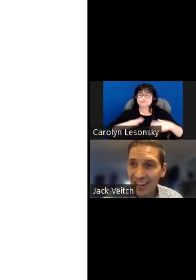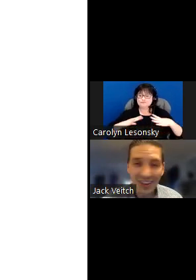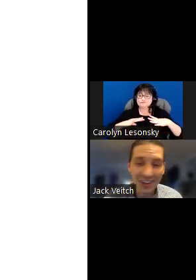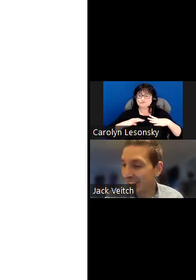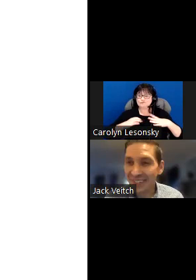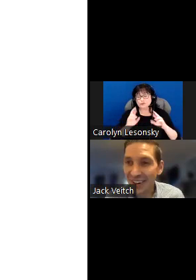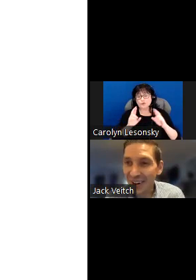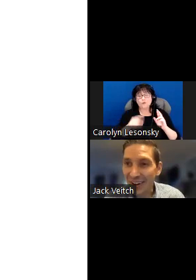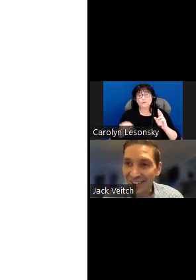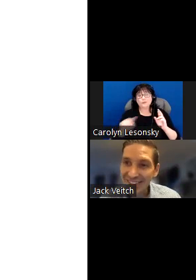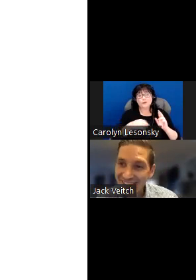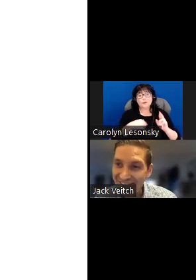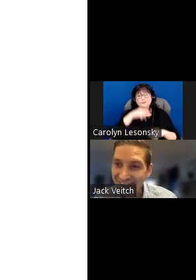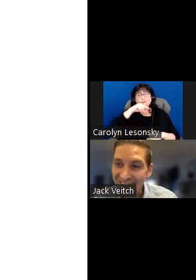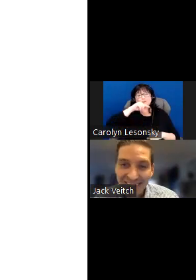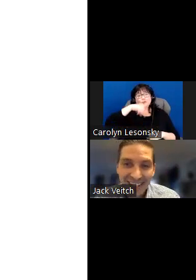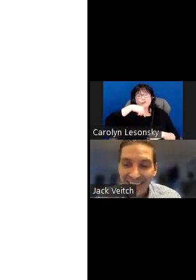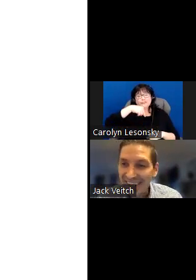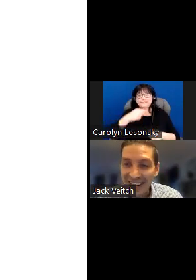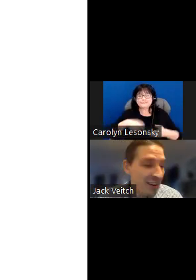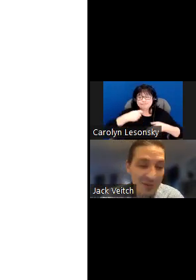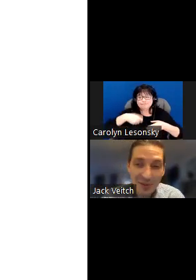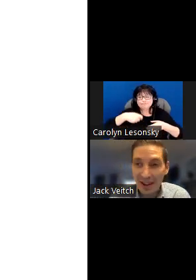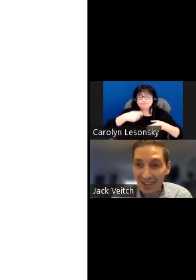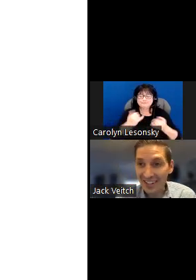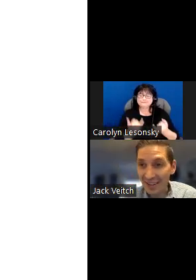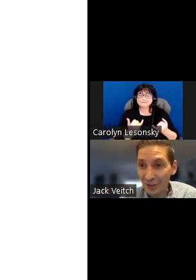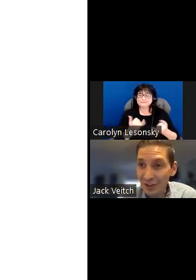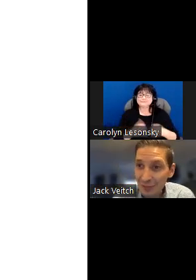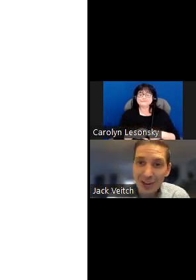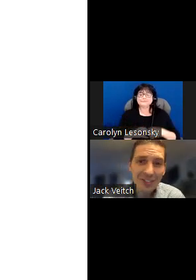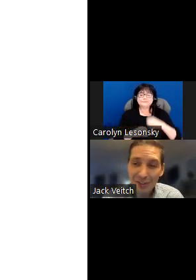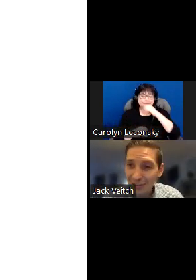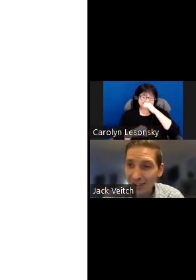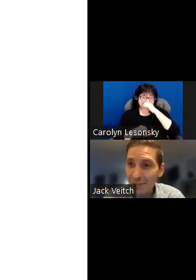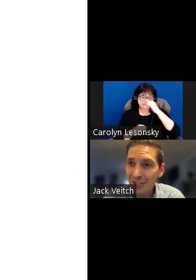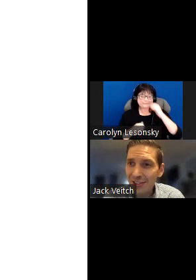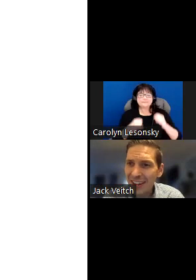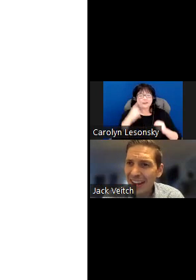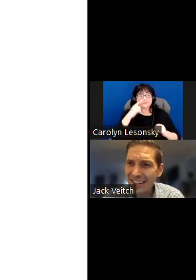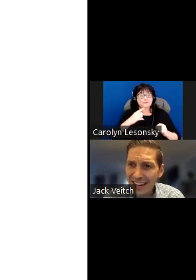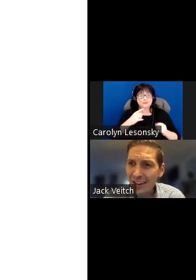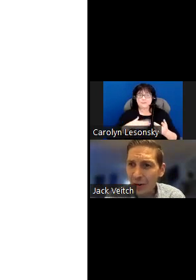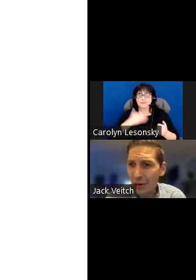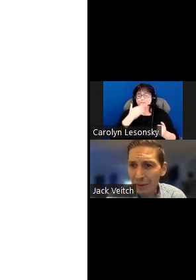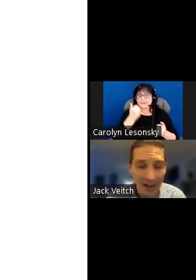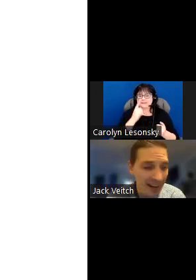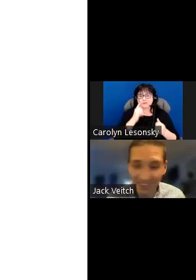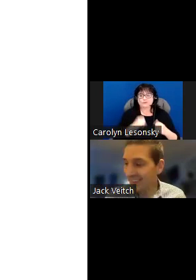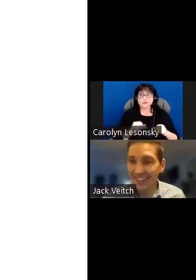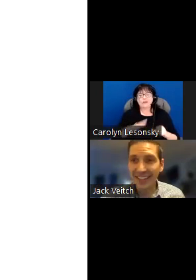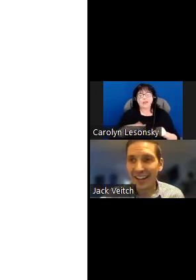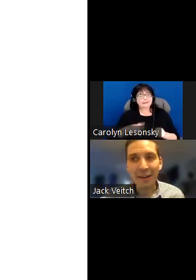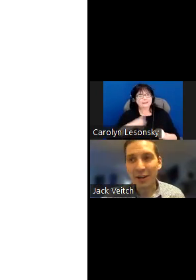or something you're snacking on while you're watching this session. And I'm going to do my best again for our interpretation services. I mentioned I tend to go at a